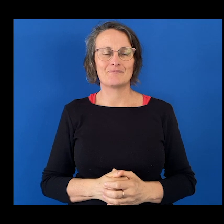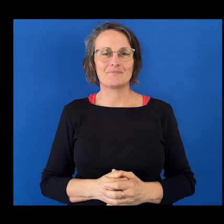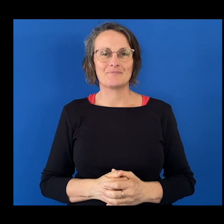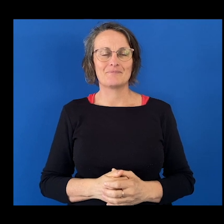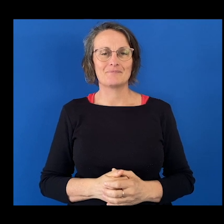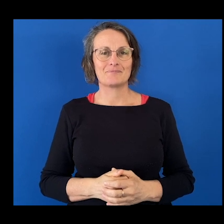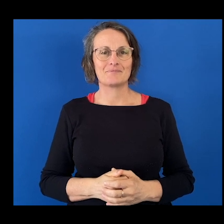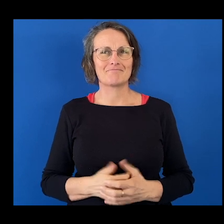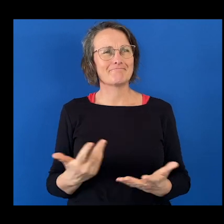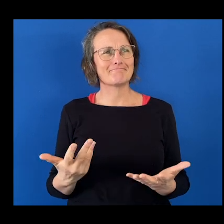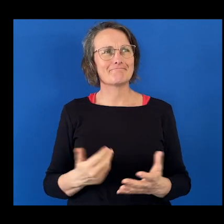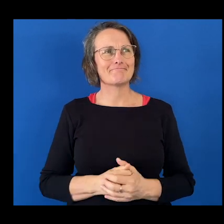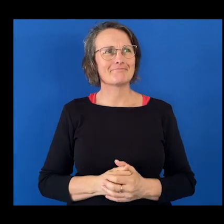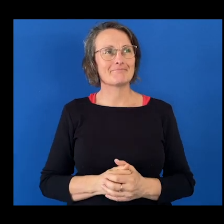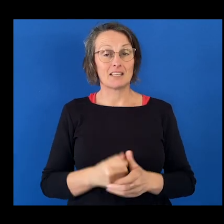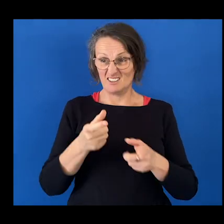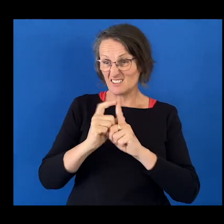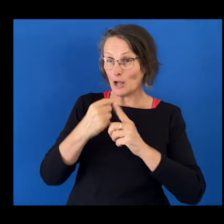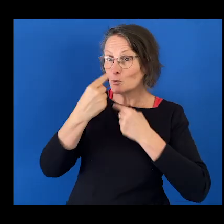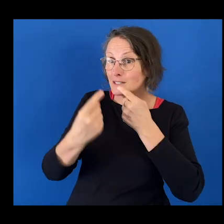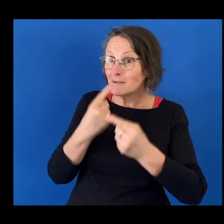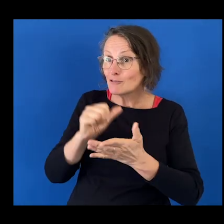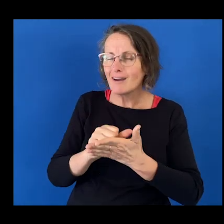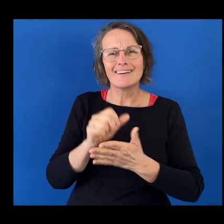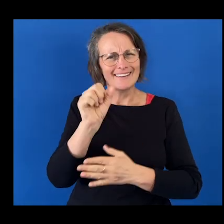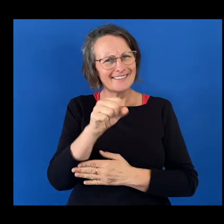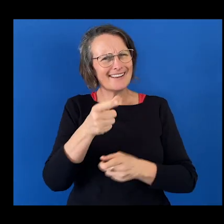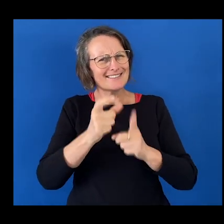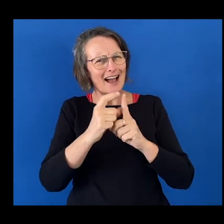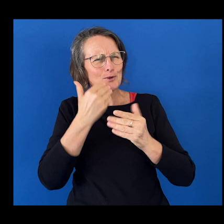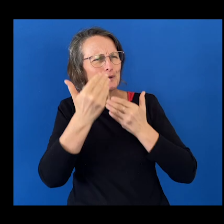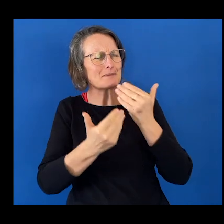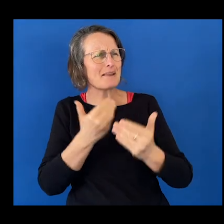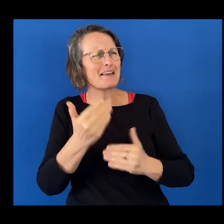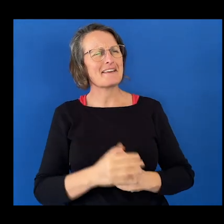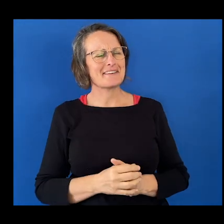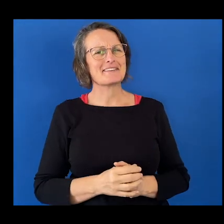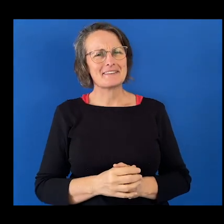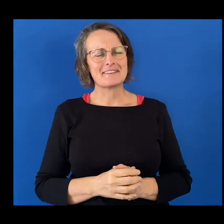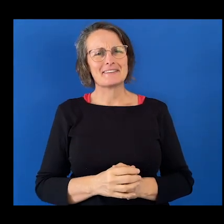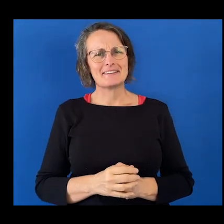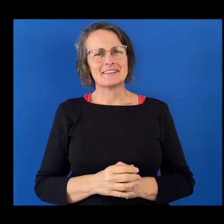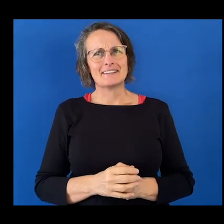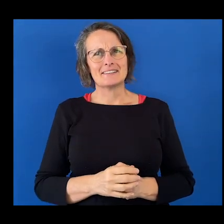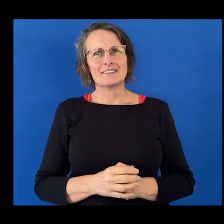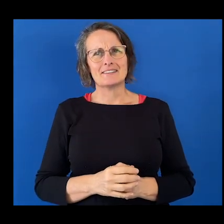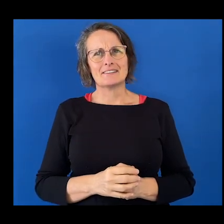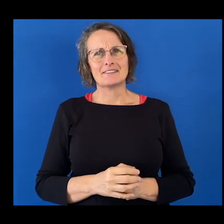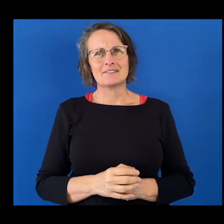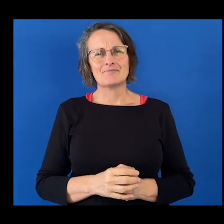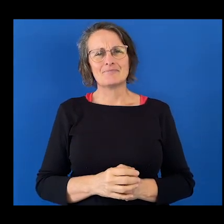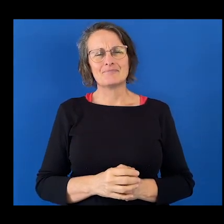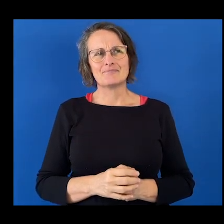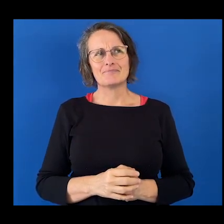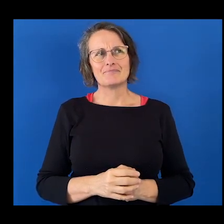It's hard to encapsulate, isn't it? Yeah, it is hard to put it. I mean, I think in many